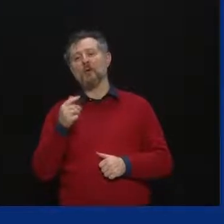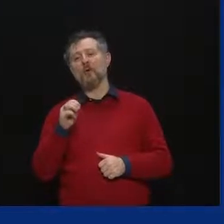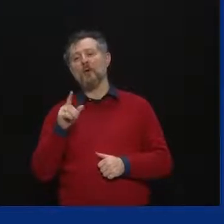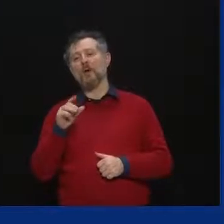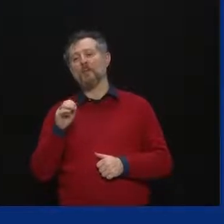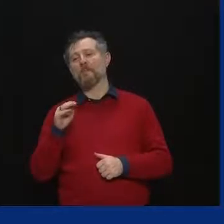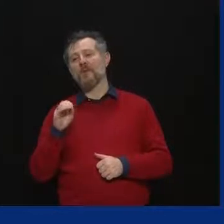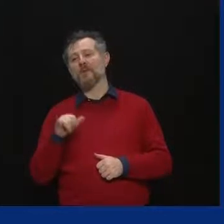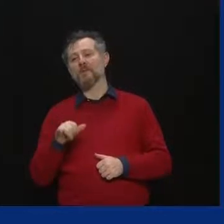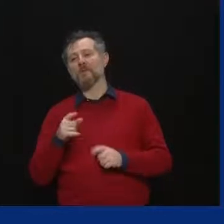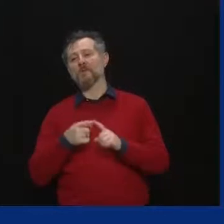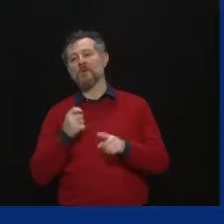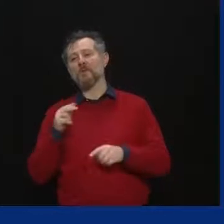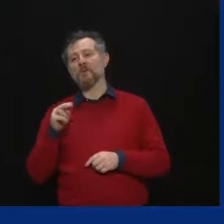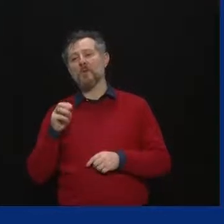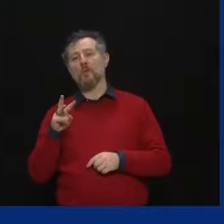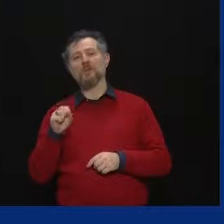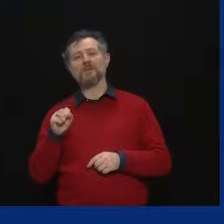Hello, Governor. Mike Gorley.